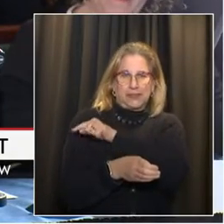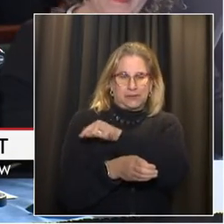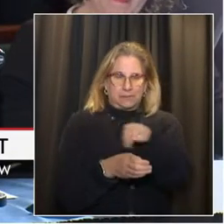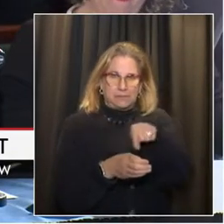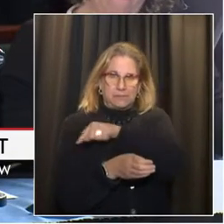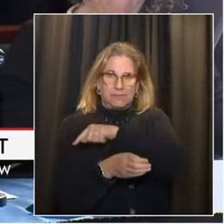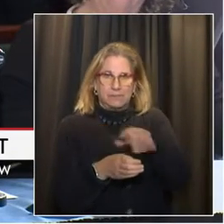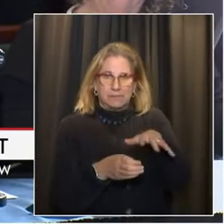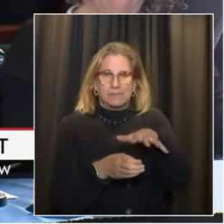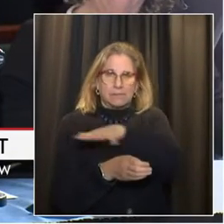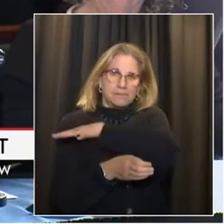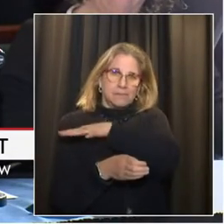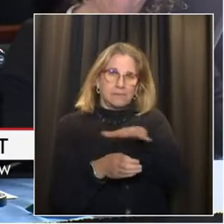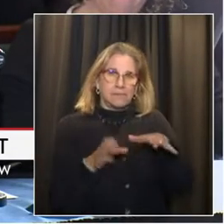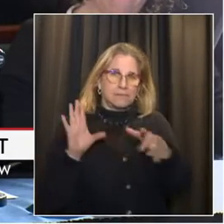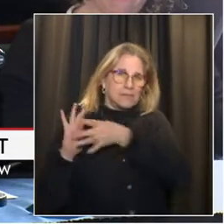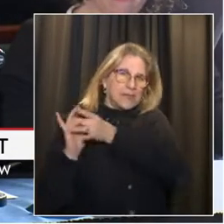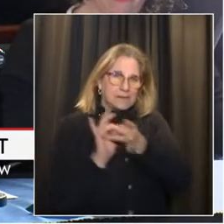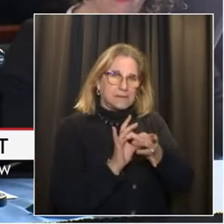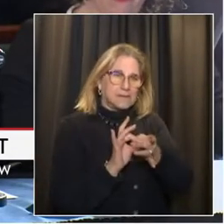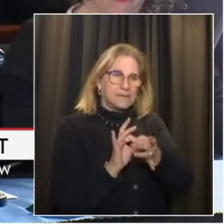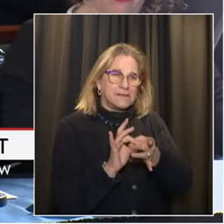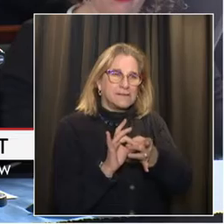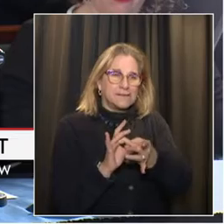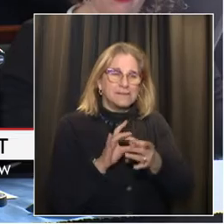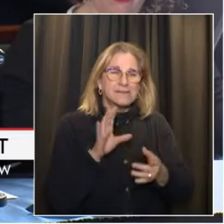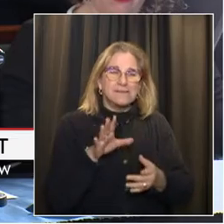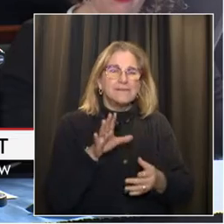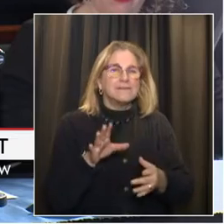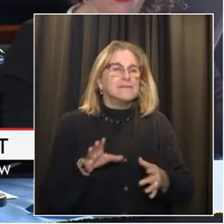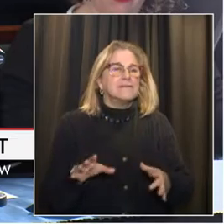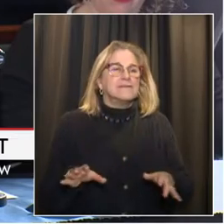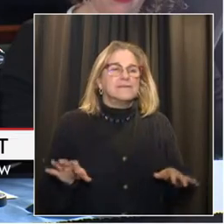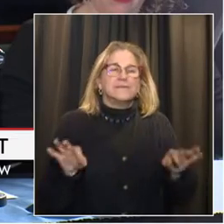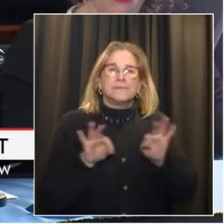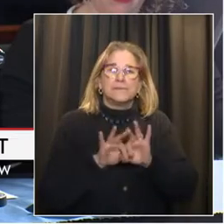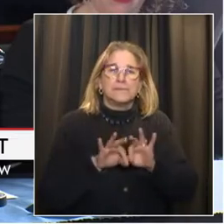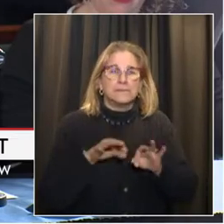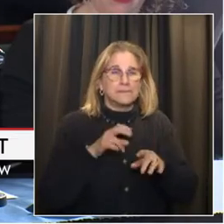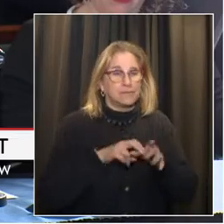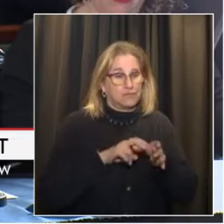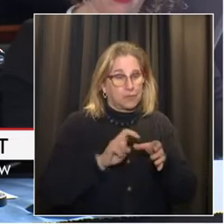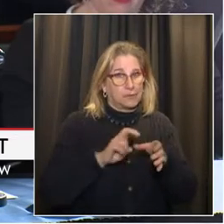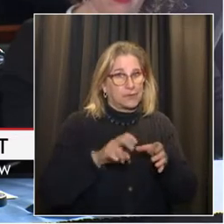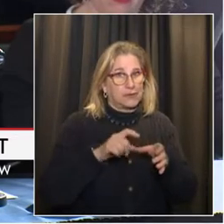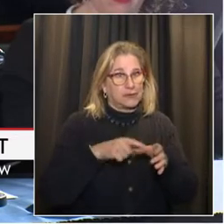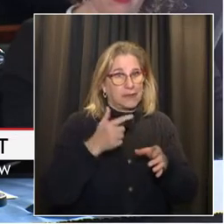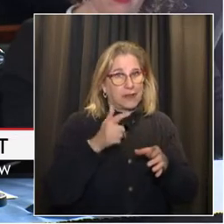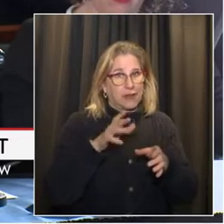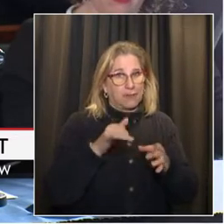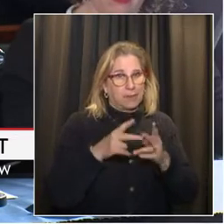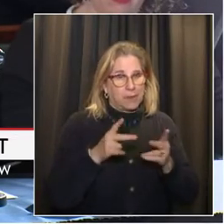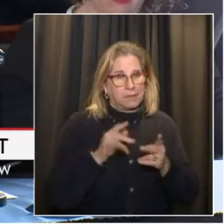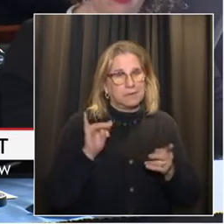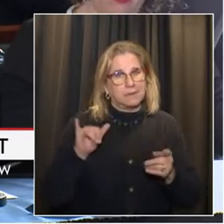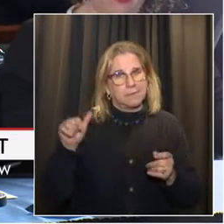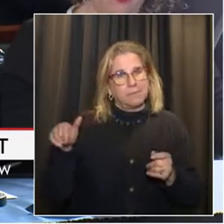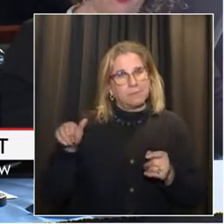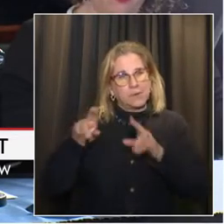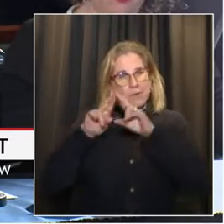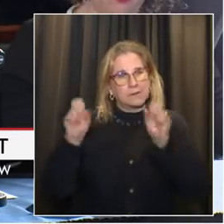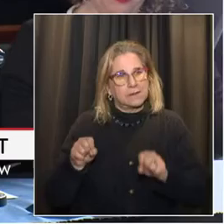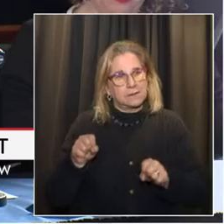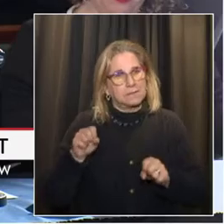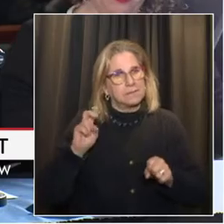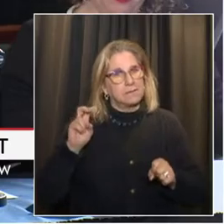massive transportation node in the future, what is really not just going to be something that serves the neighborhood, but really will serve the entire Mid-Atlantic region